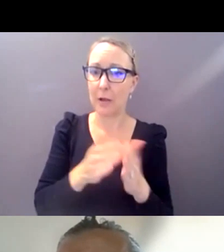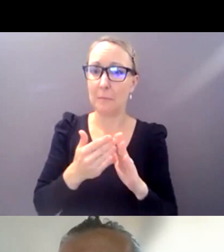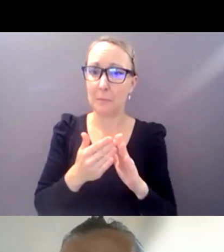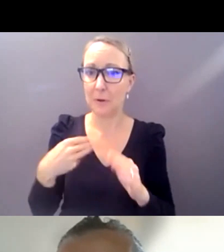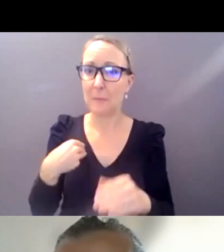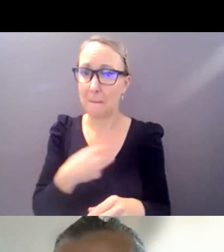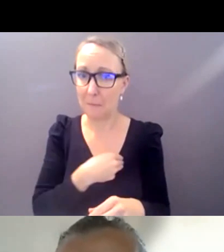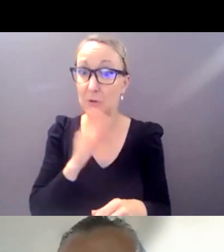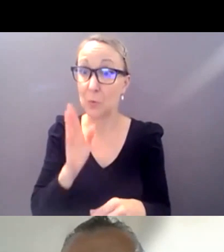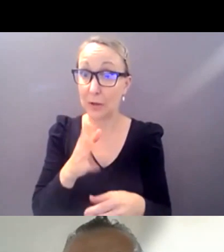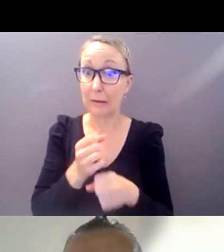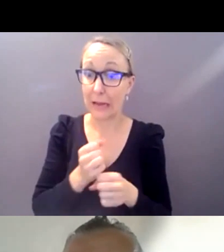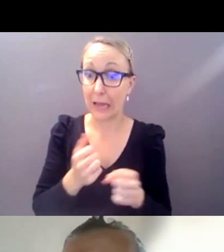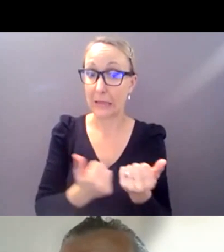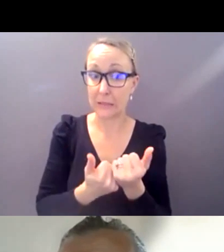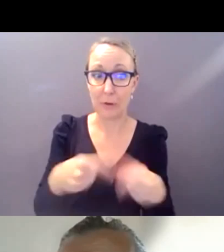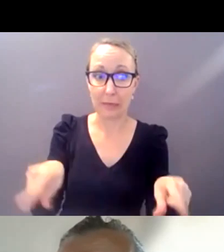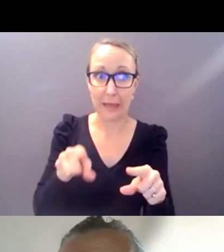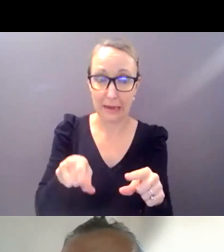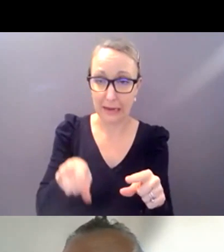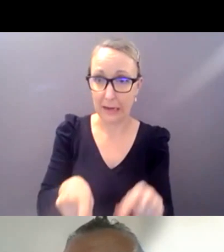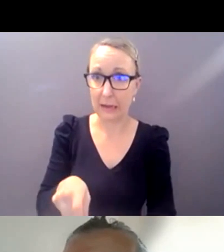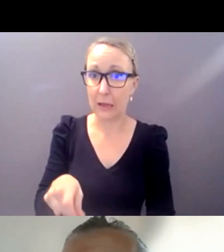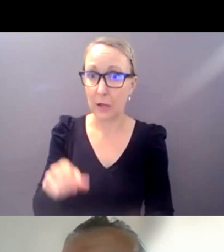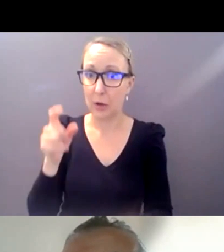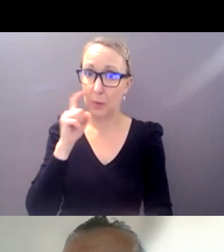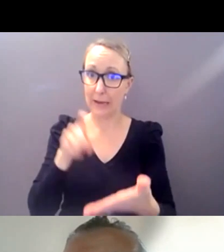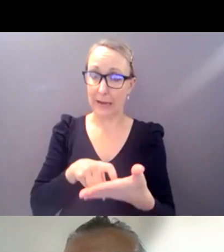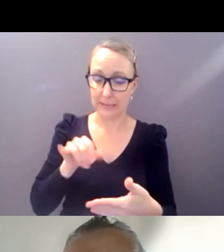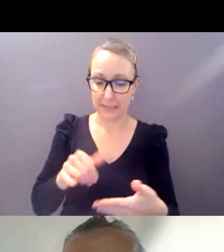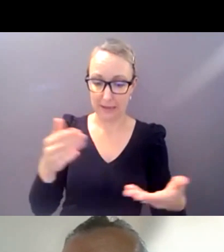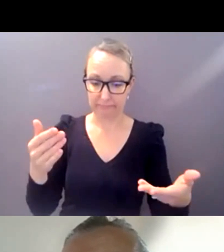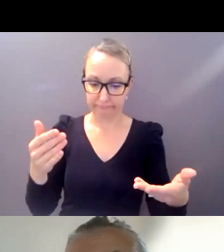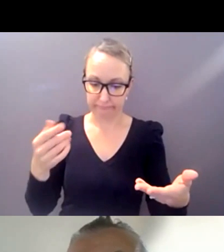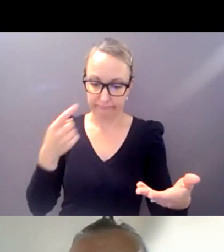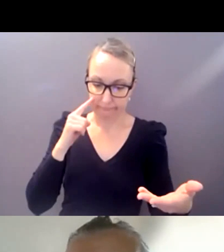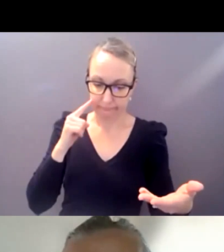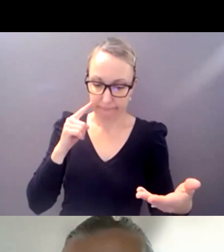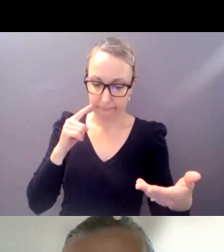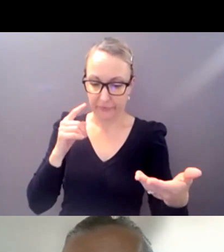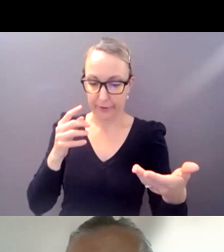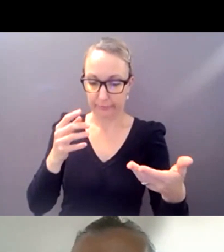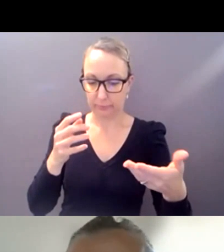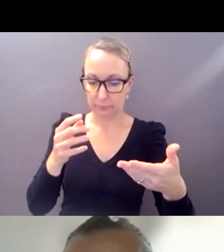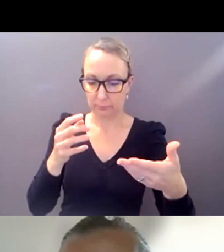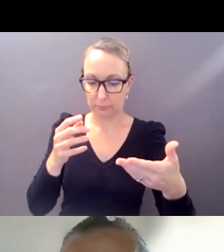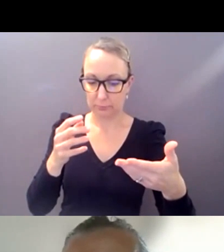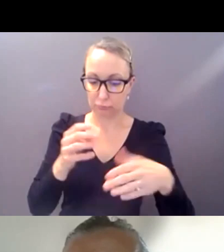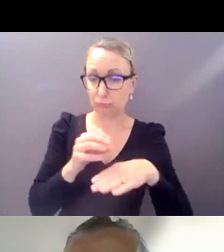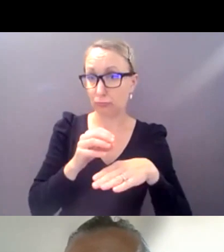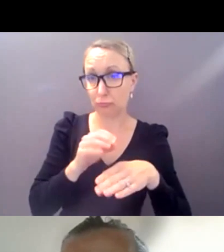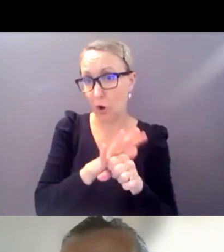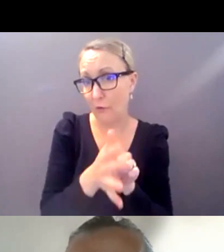it, recognizing that particularly during COVID, if an individual is having to bounce from one service provider